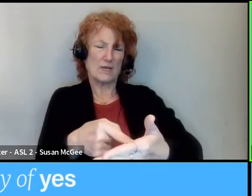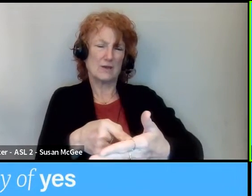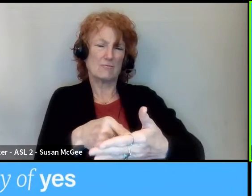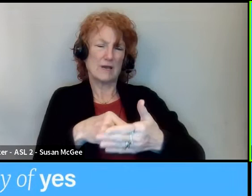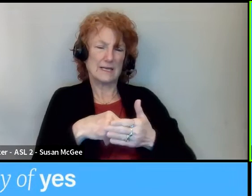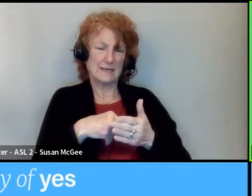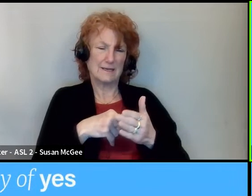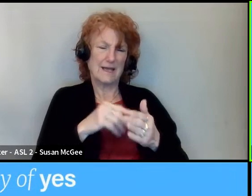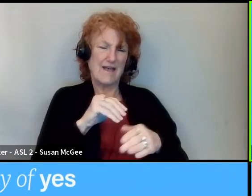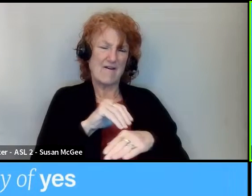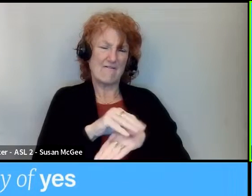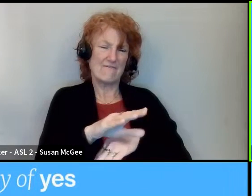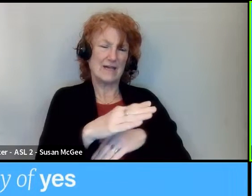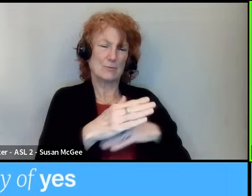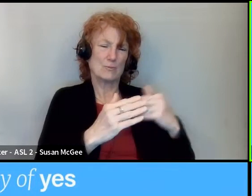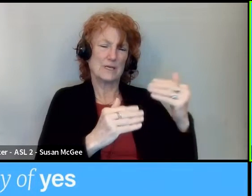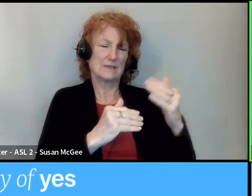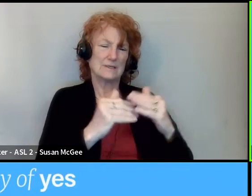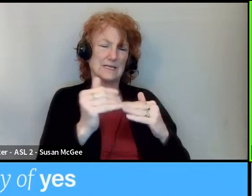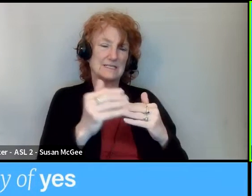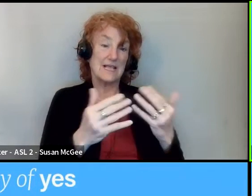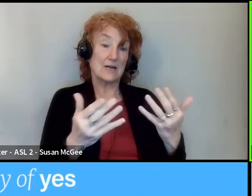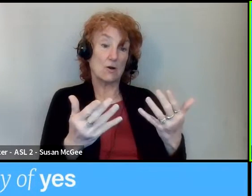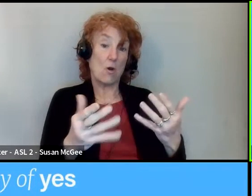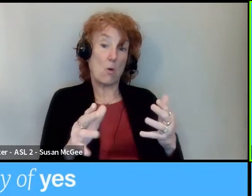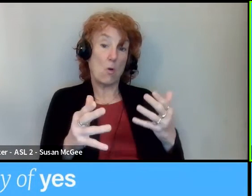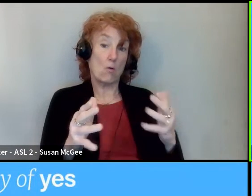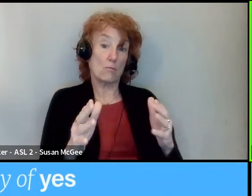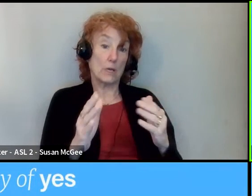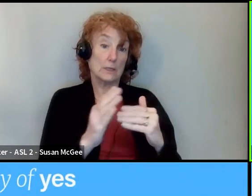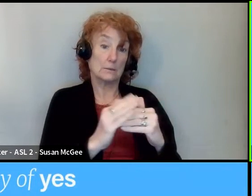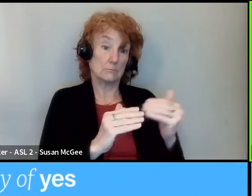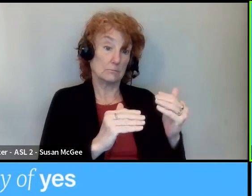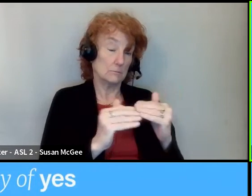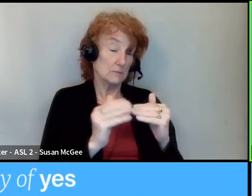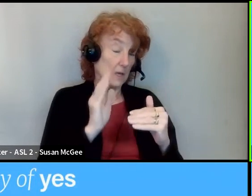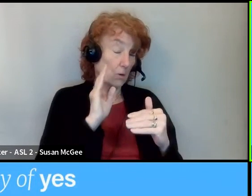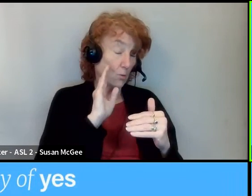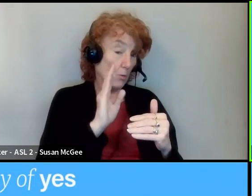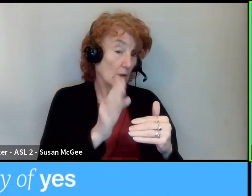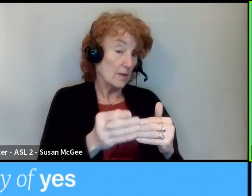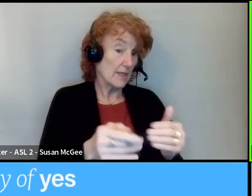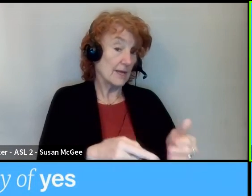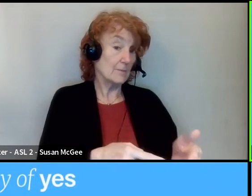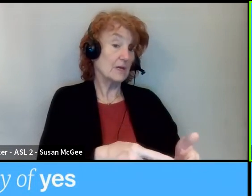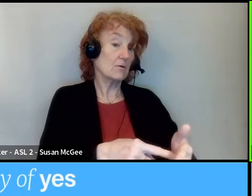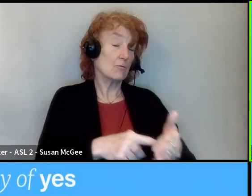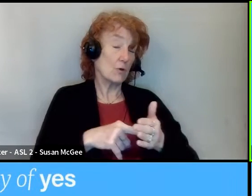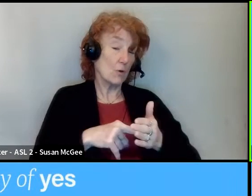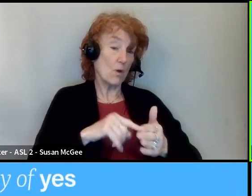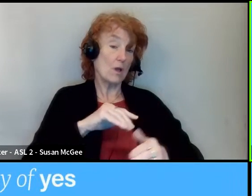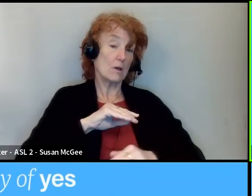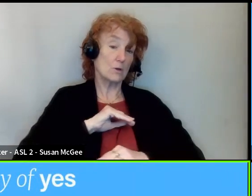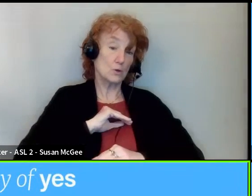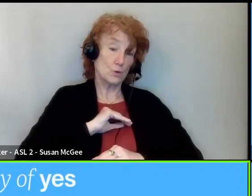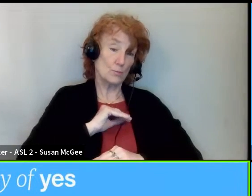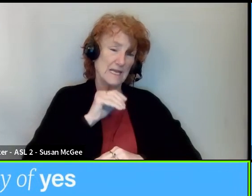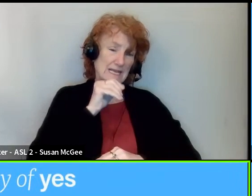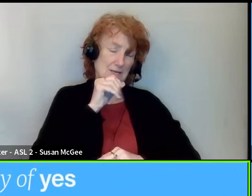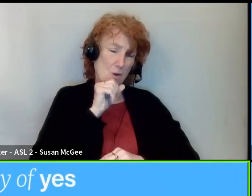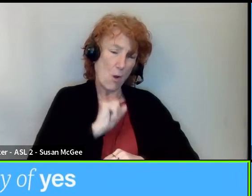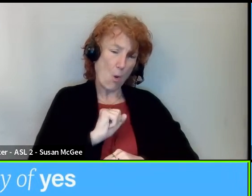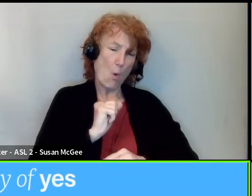under construction? Will they still be required to meet the old parking requirements? Buildings